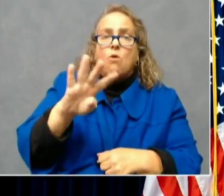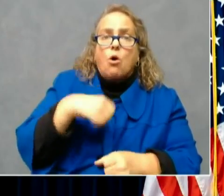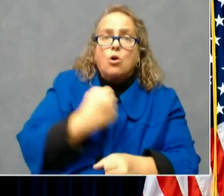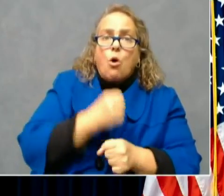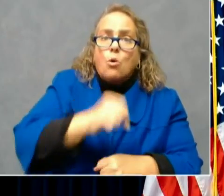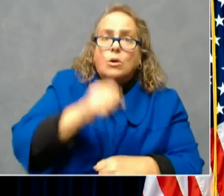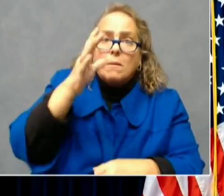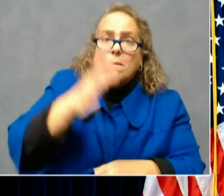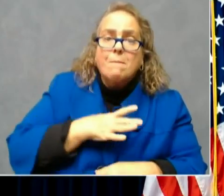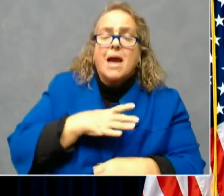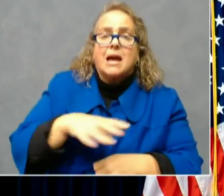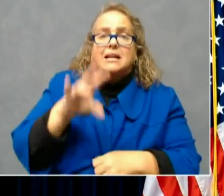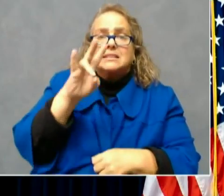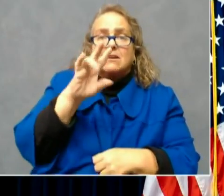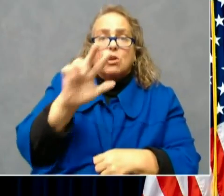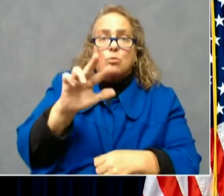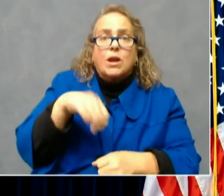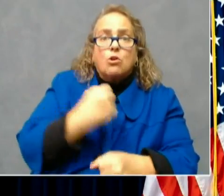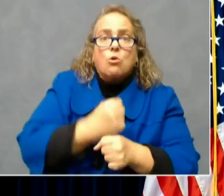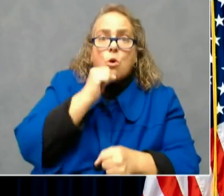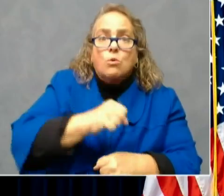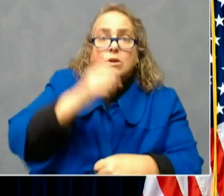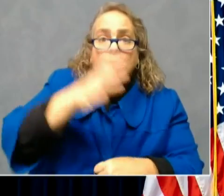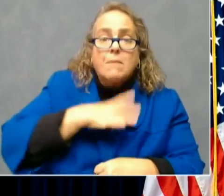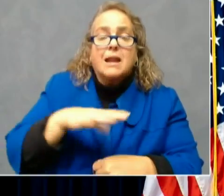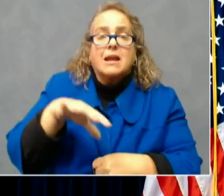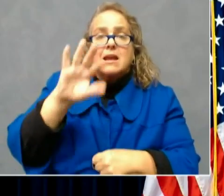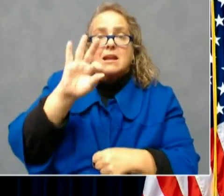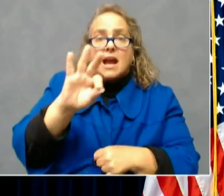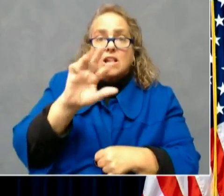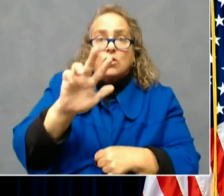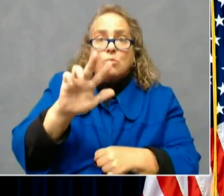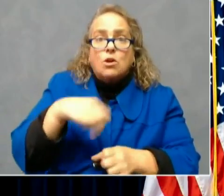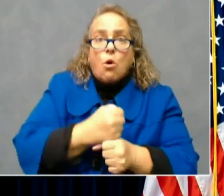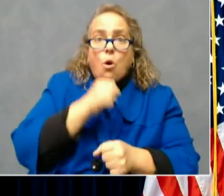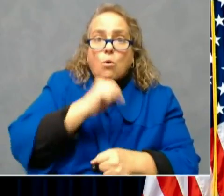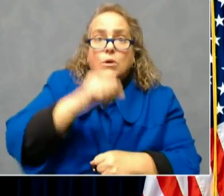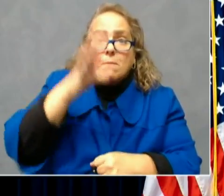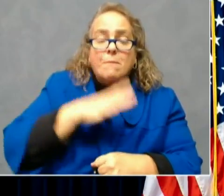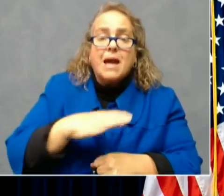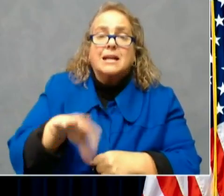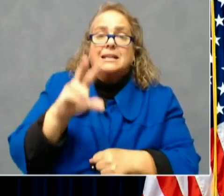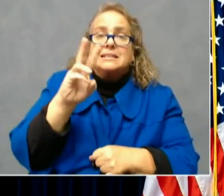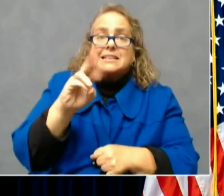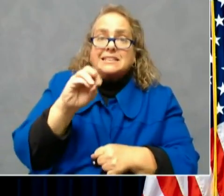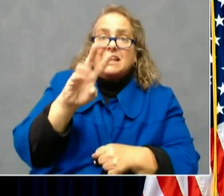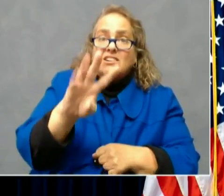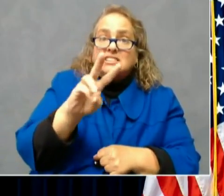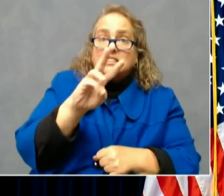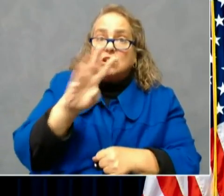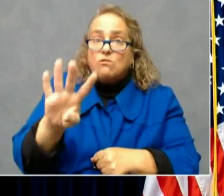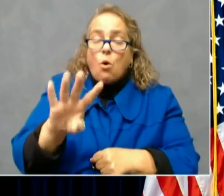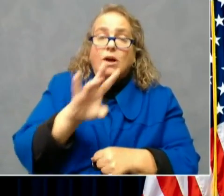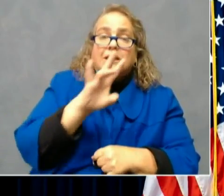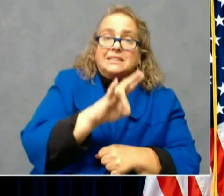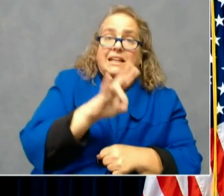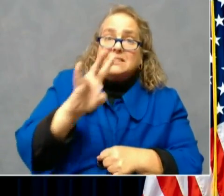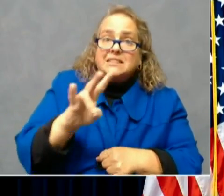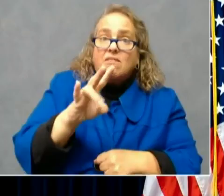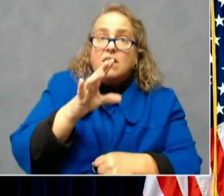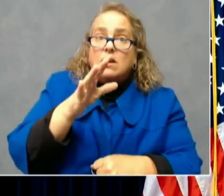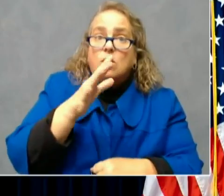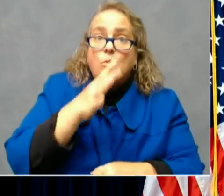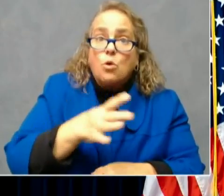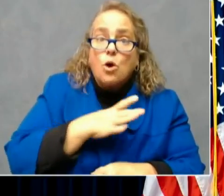man, 94-year-old man, 64-year-old man, 77-year-old woman, 66-year-old